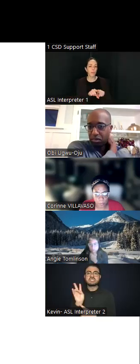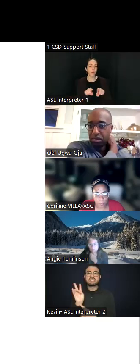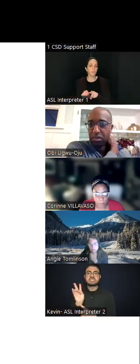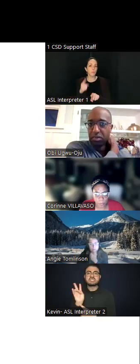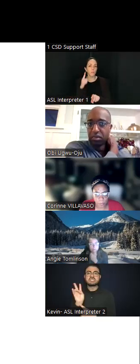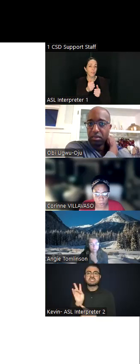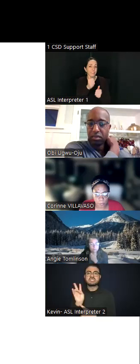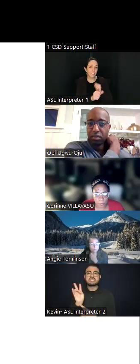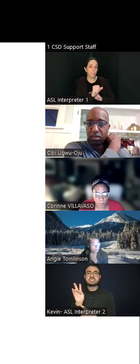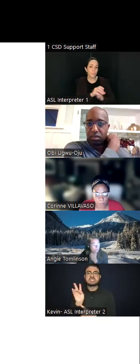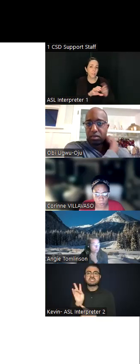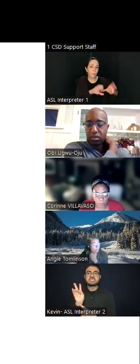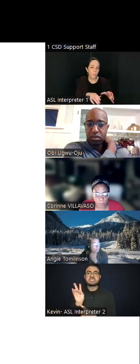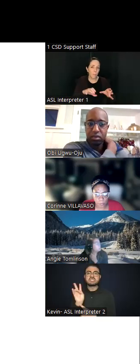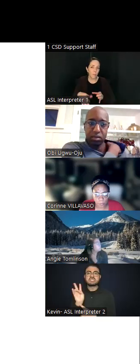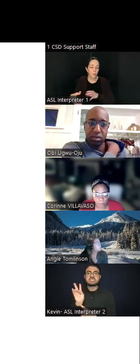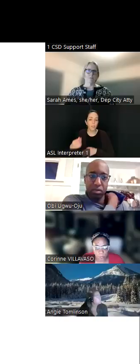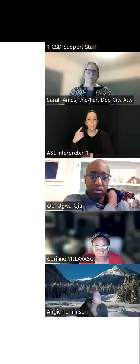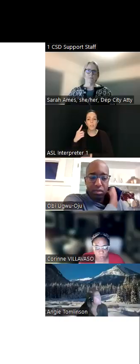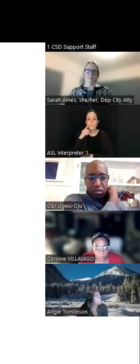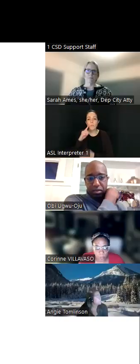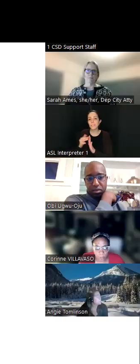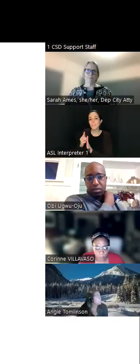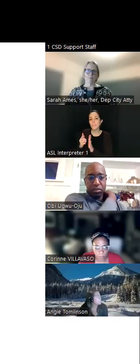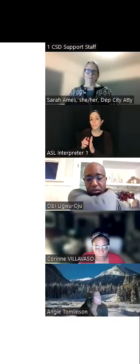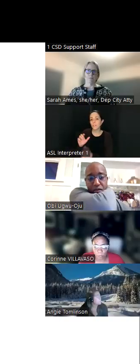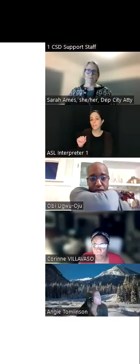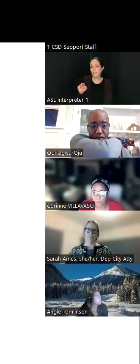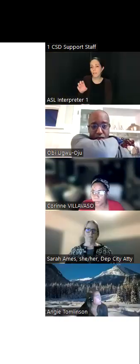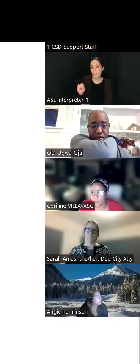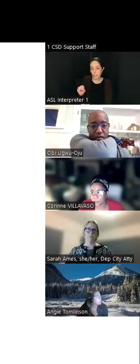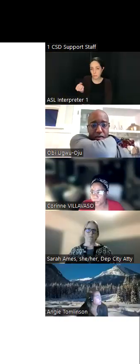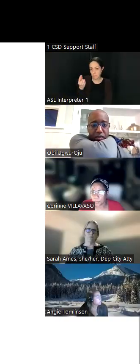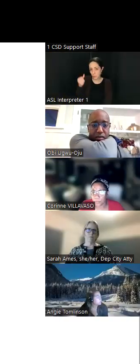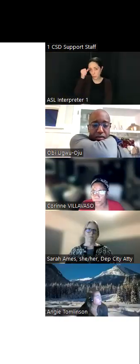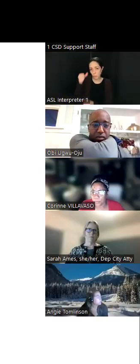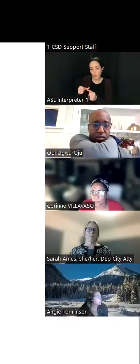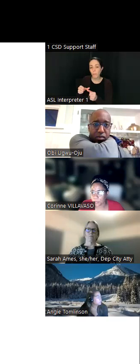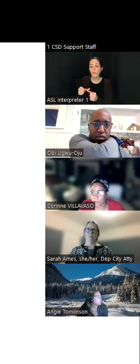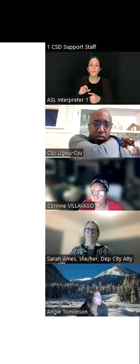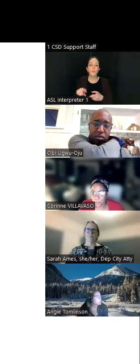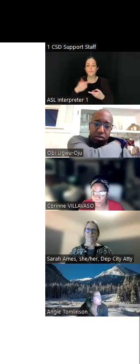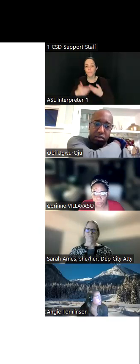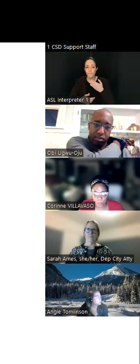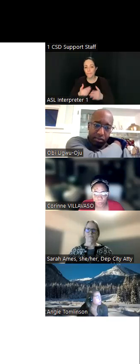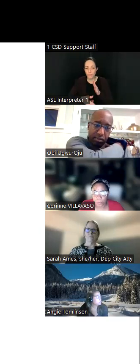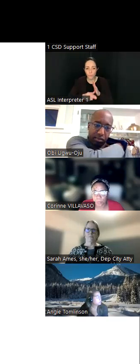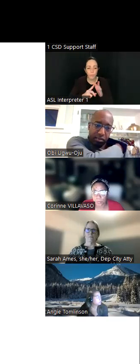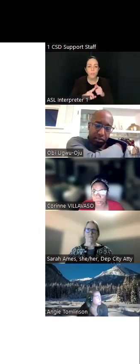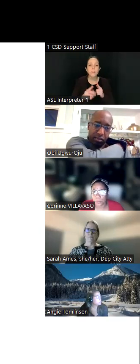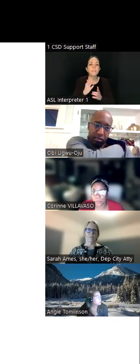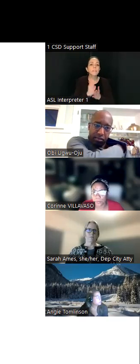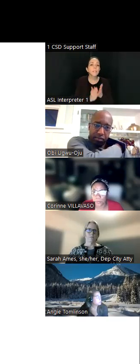for Deputy City Attorney Ames, as you're going through this, there are going to be parts in the next few sections that might